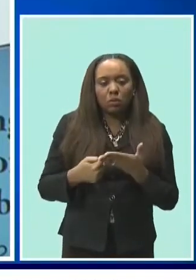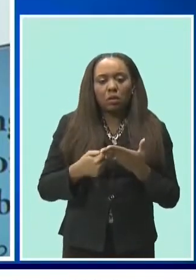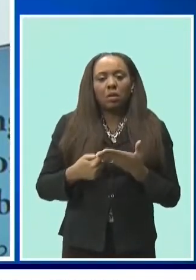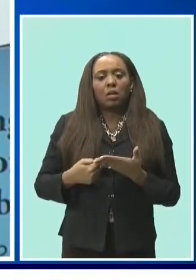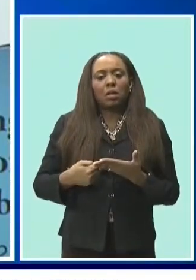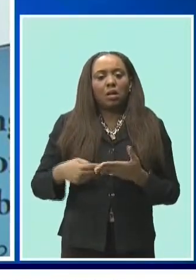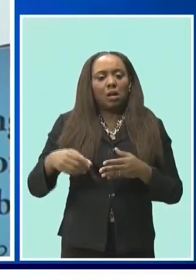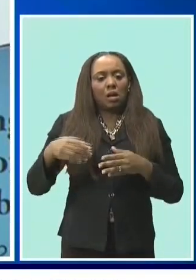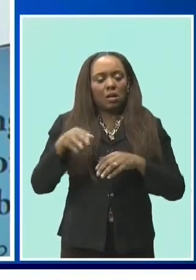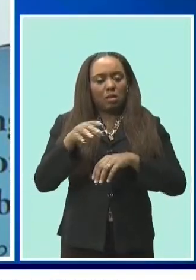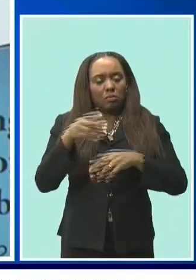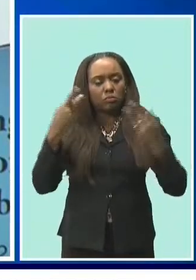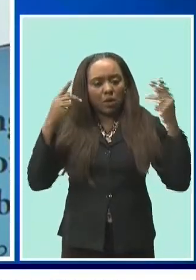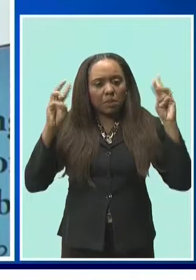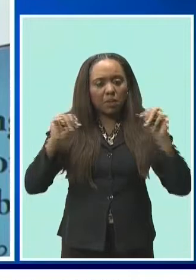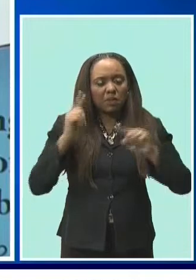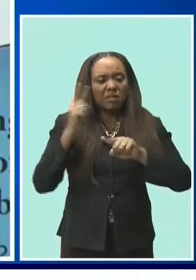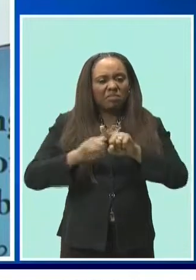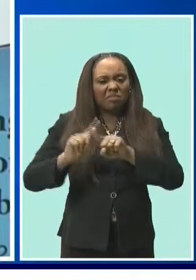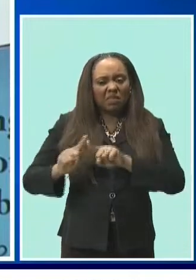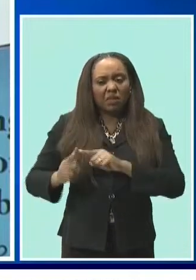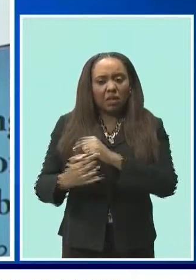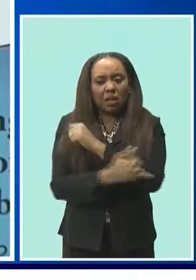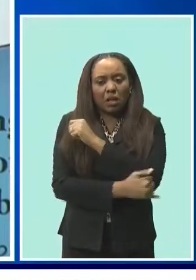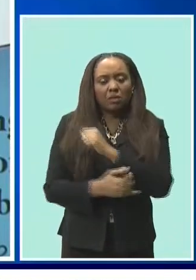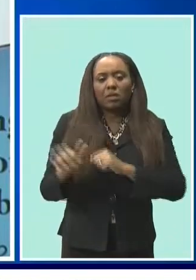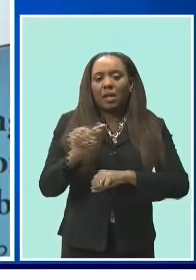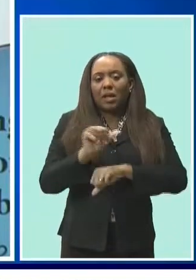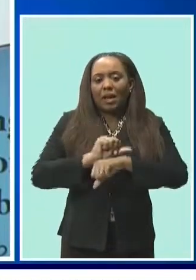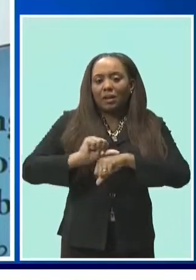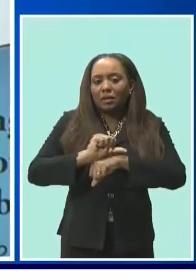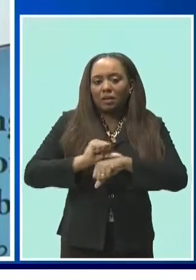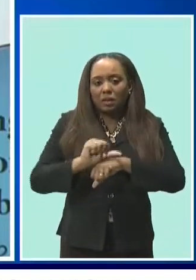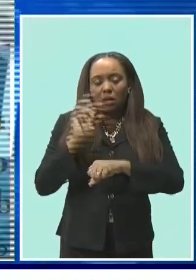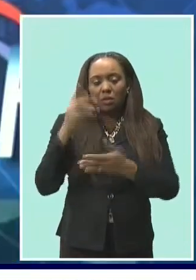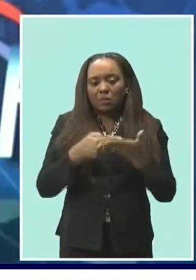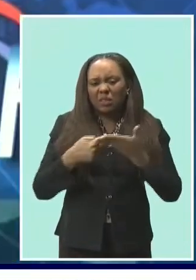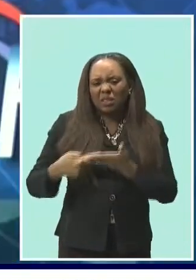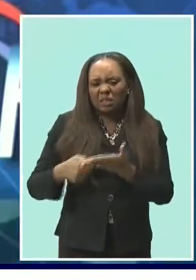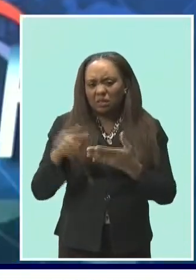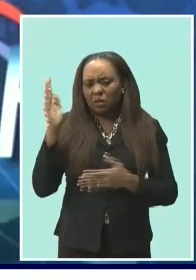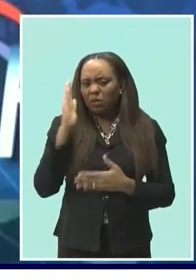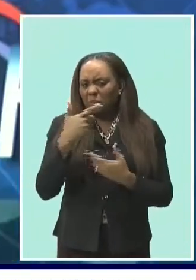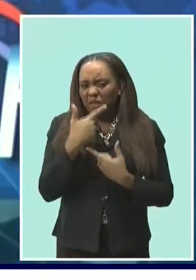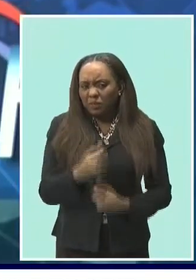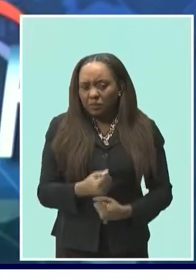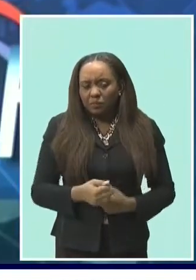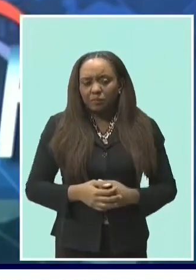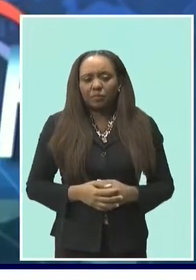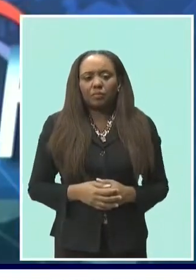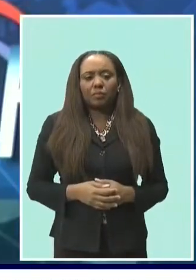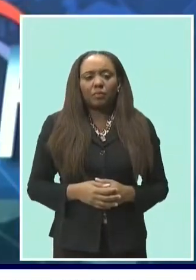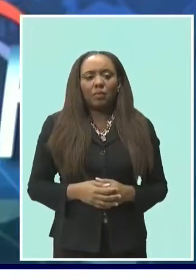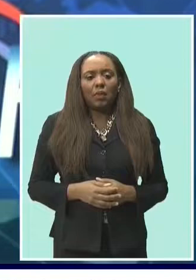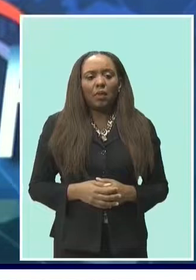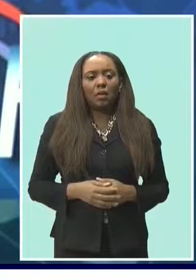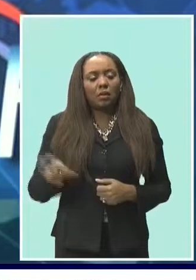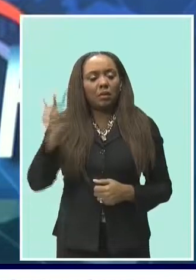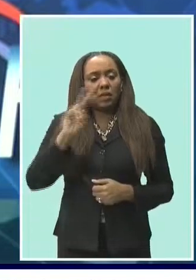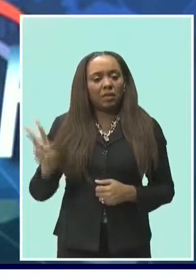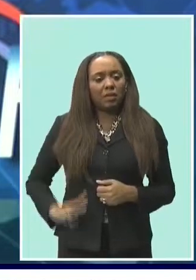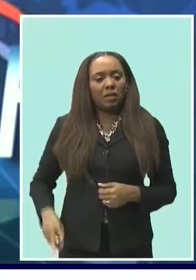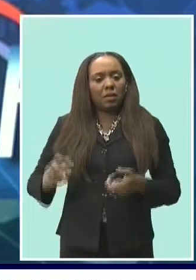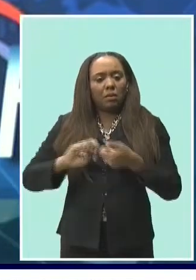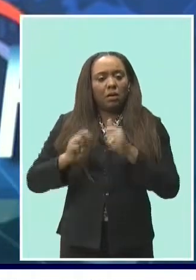Minister Brown. So I think that's going to be for a very interesting discussion. The ongoing Venezuelan migrant crisis will have